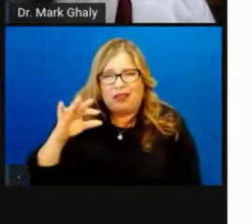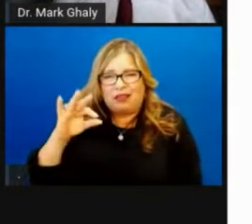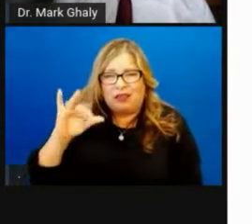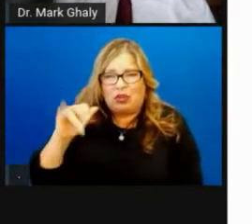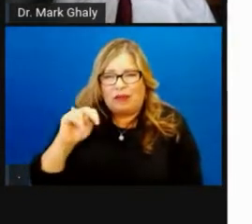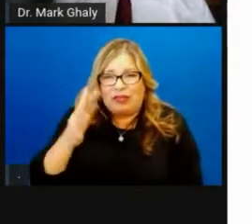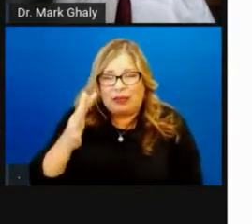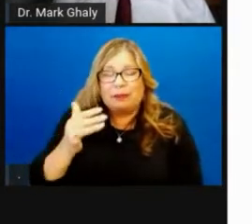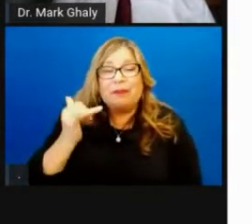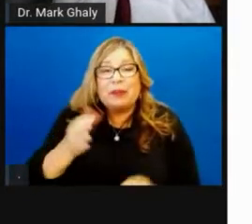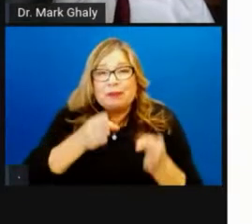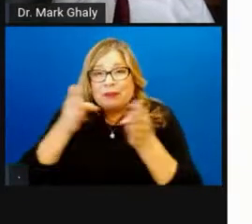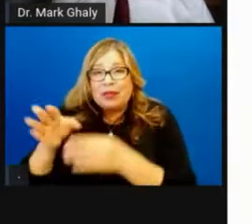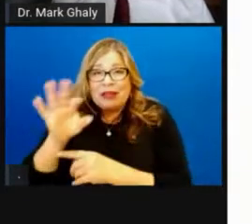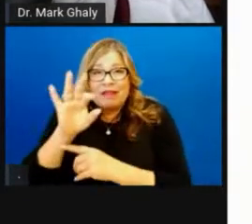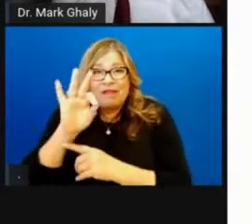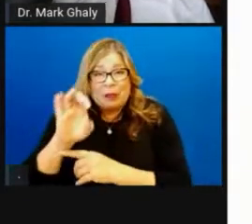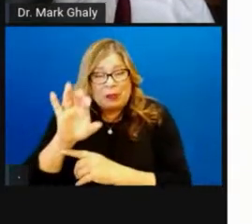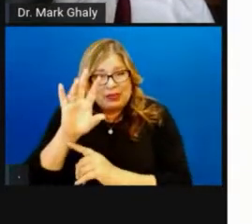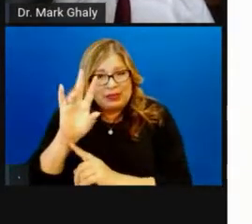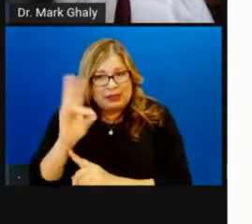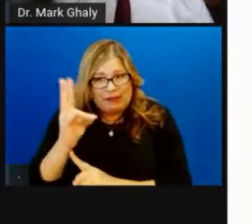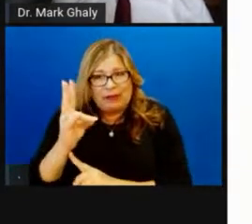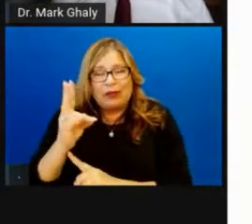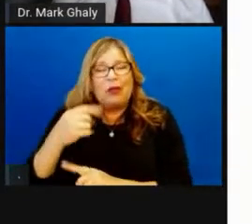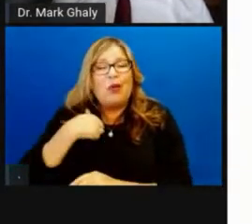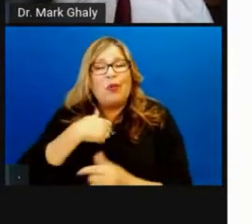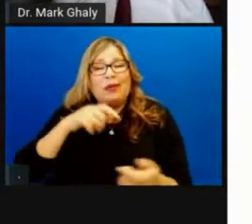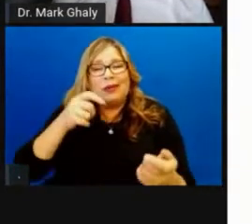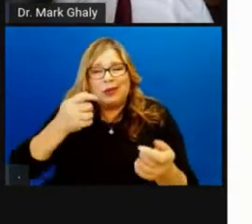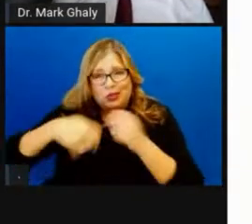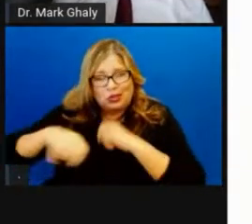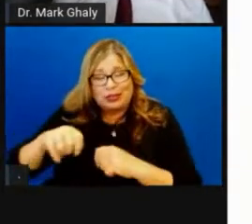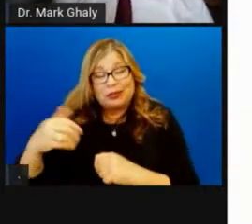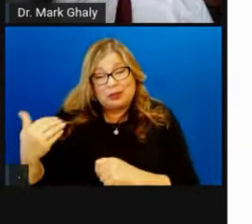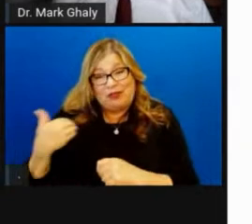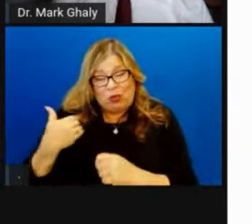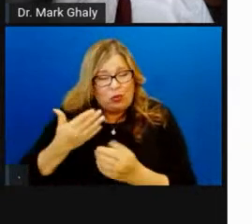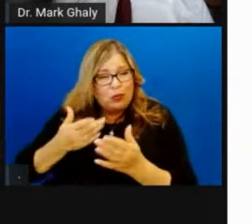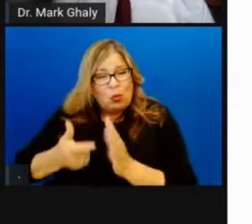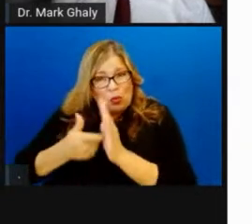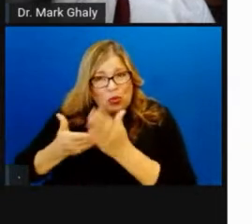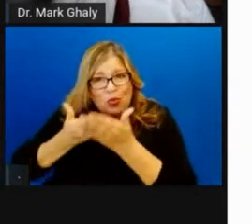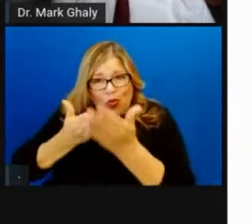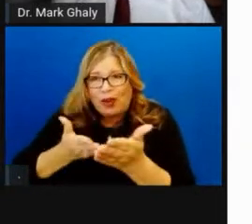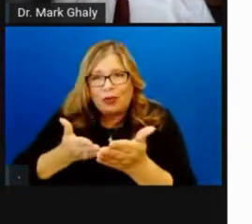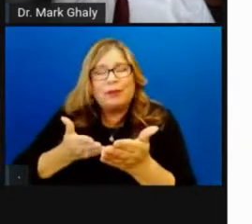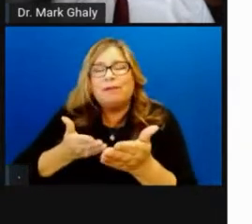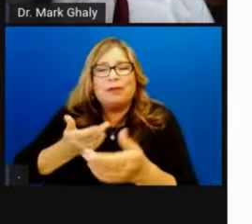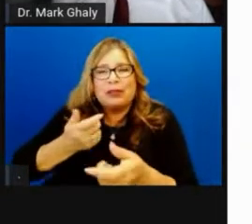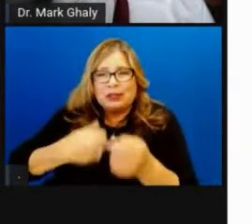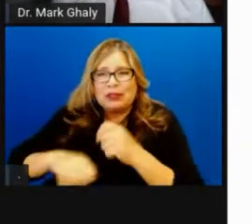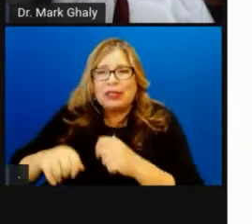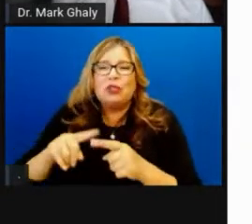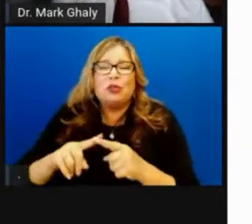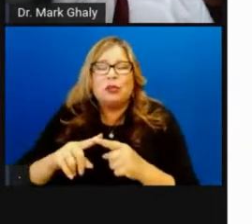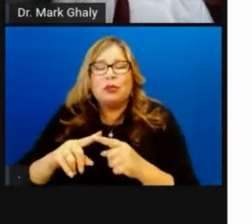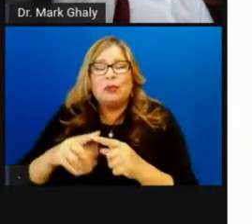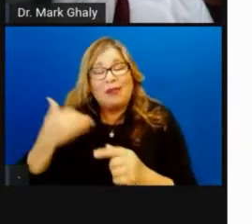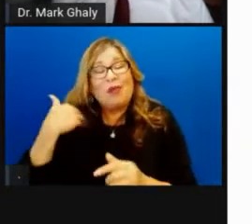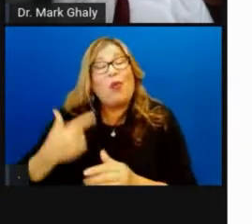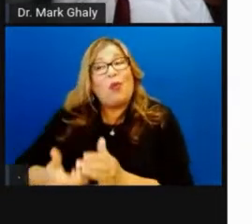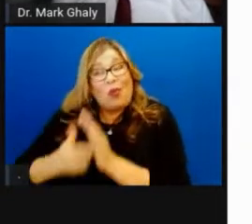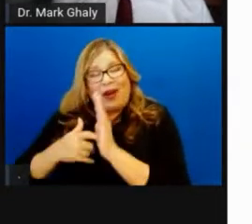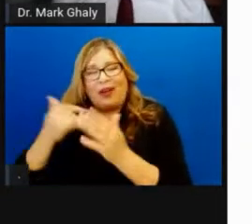move from a requirement to a strong recommendation for indoor public masking. The conditions on that date